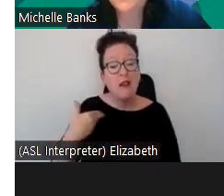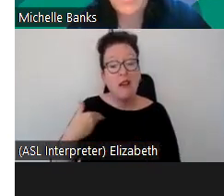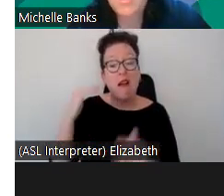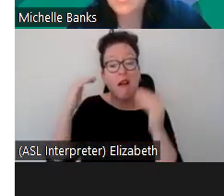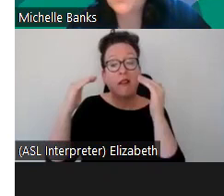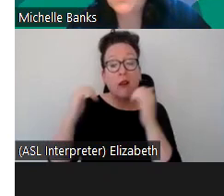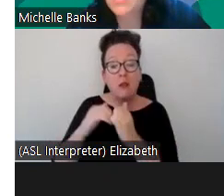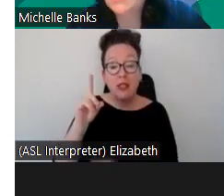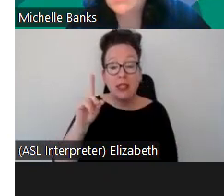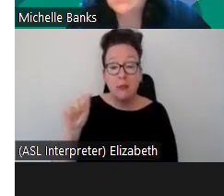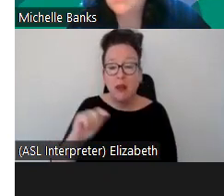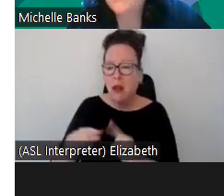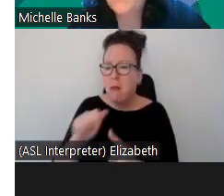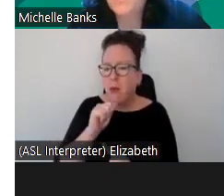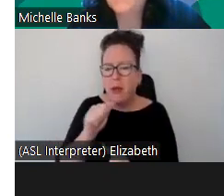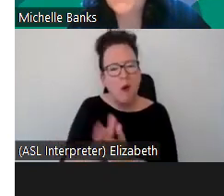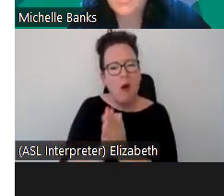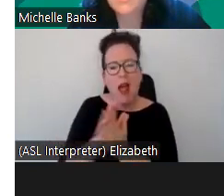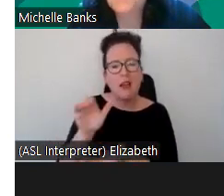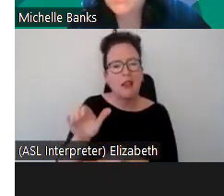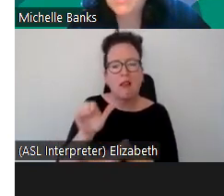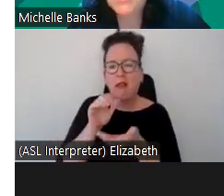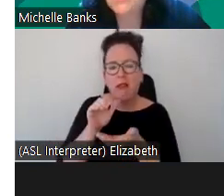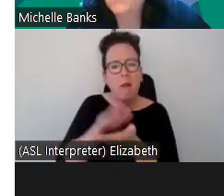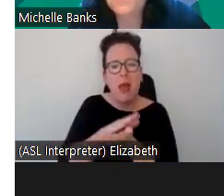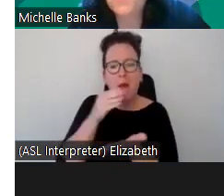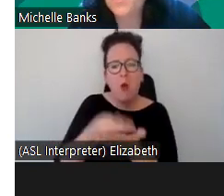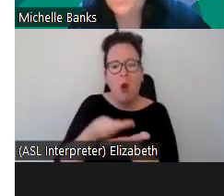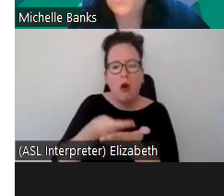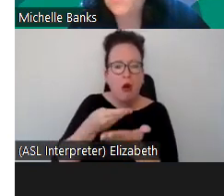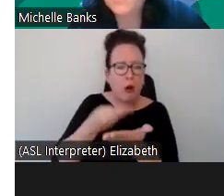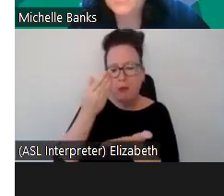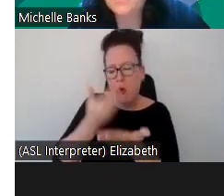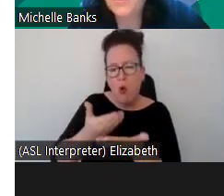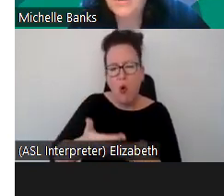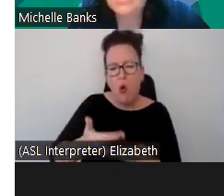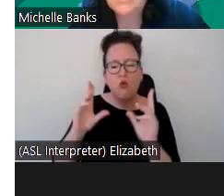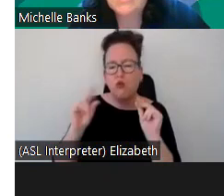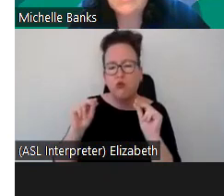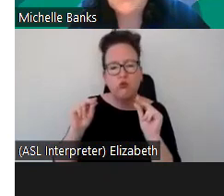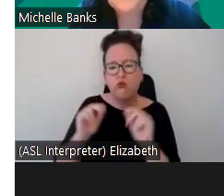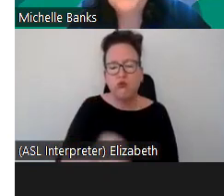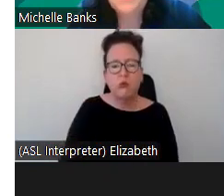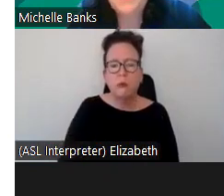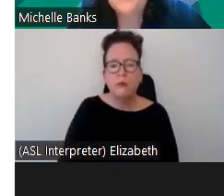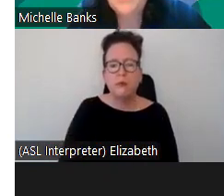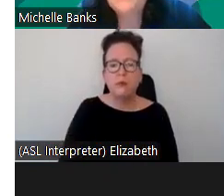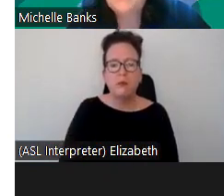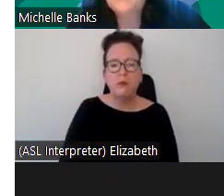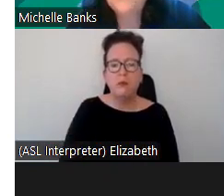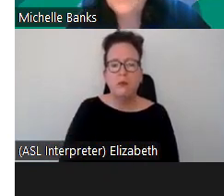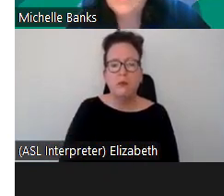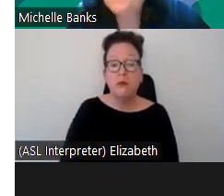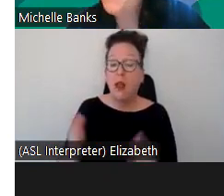we don't ask for tons of documentation or paperwork around disabilities. And